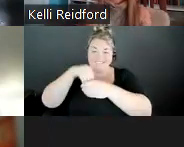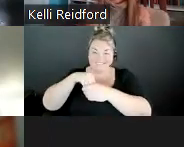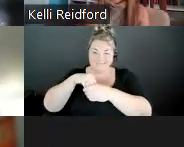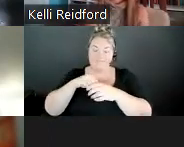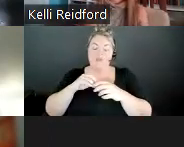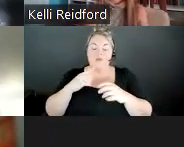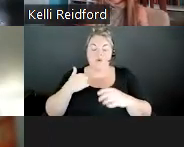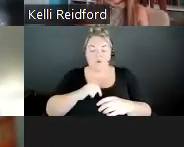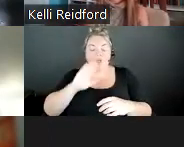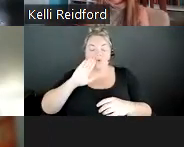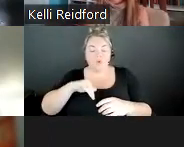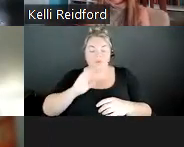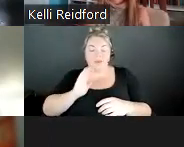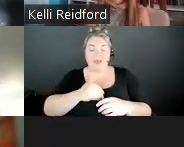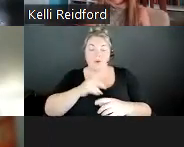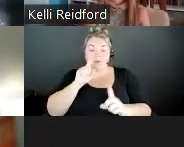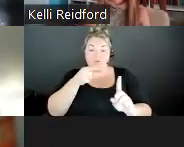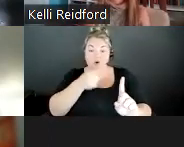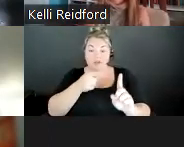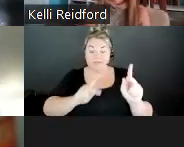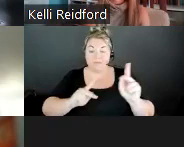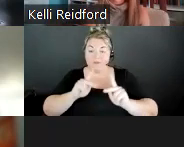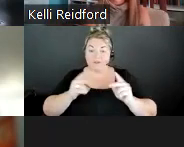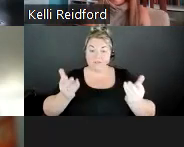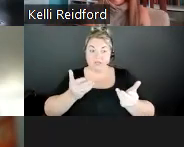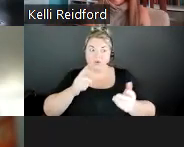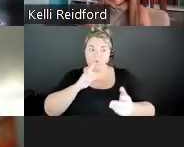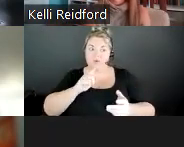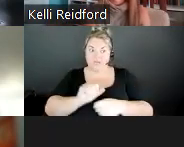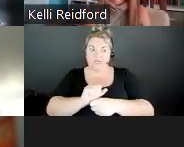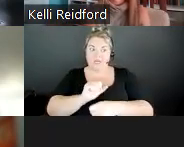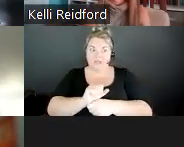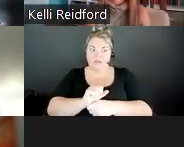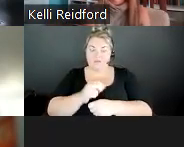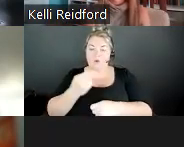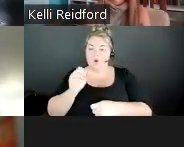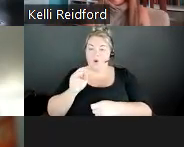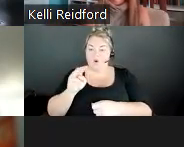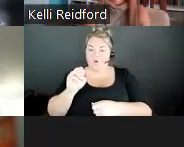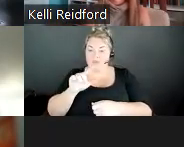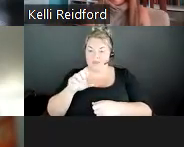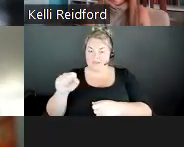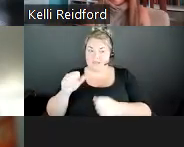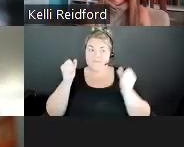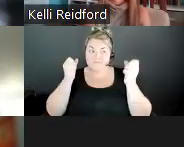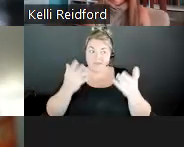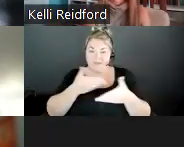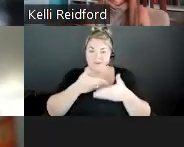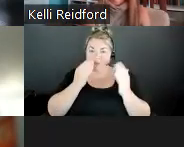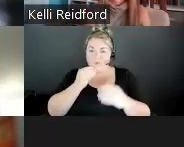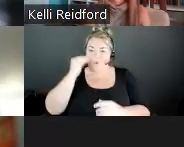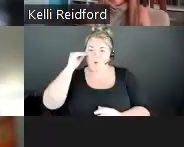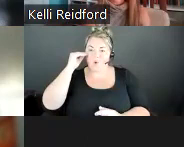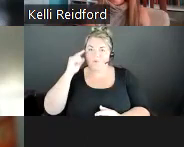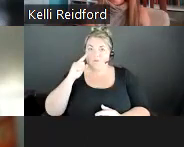we knew that our target population here really were homeless. Many had been homeless